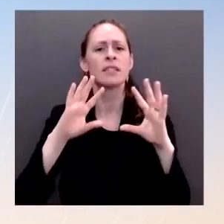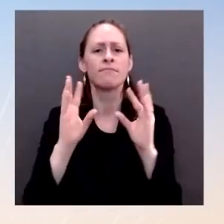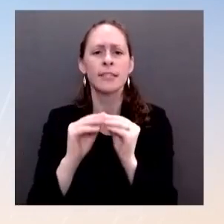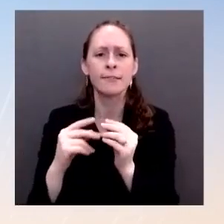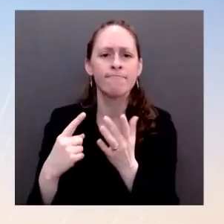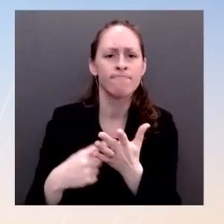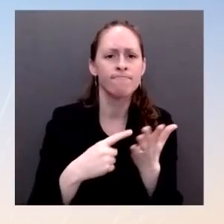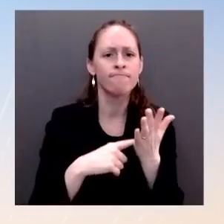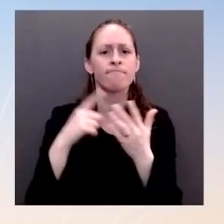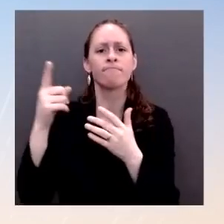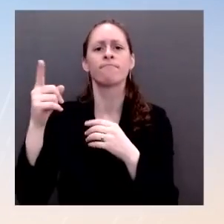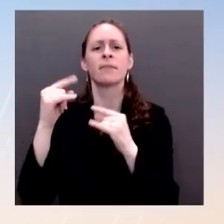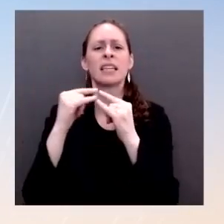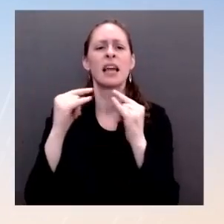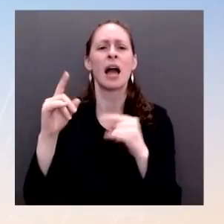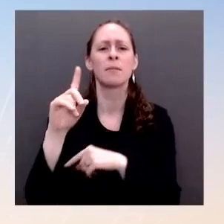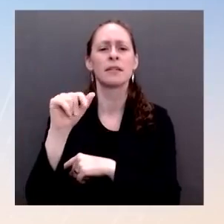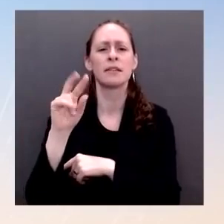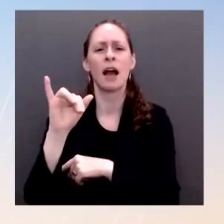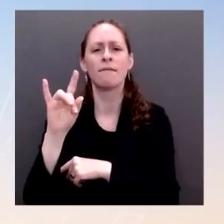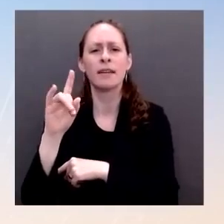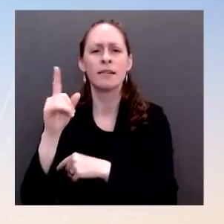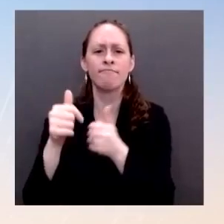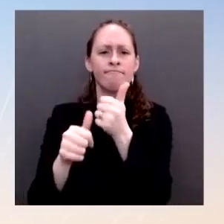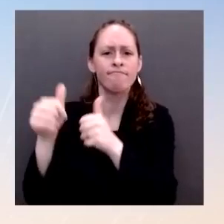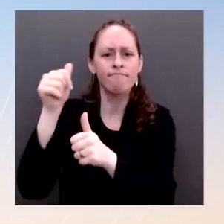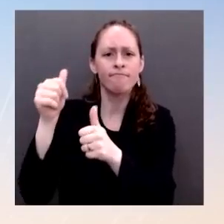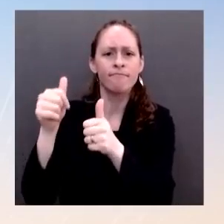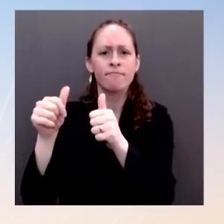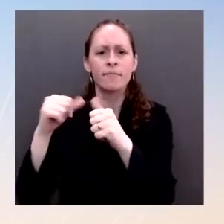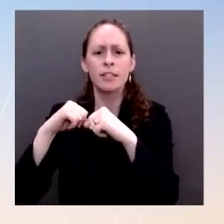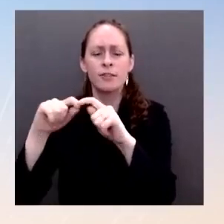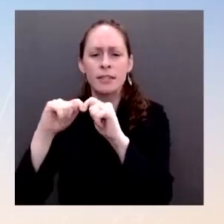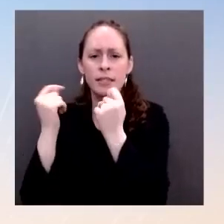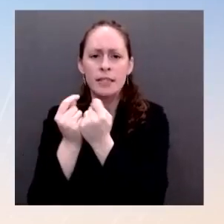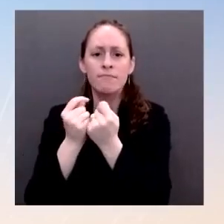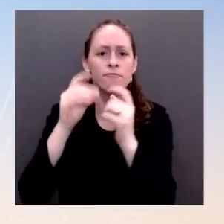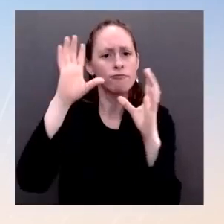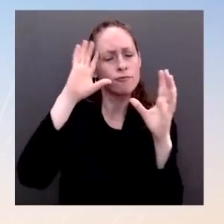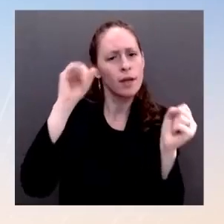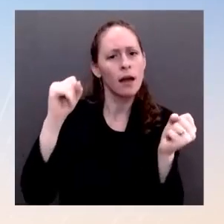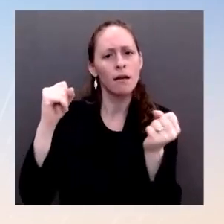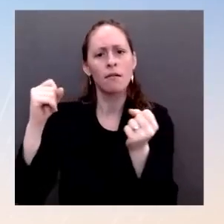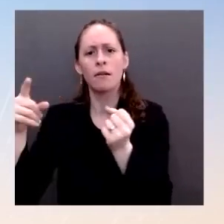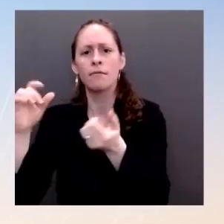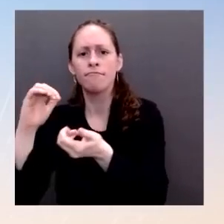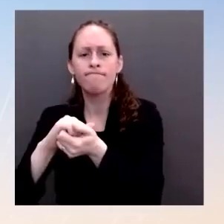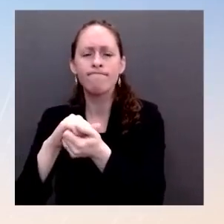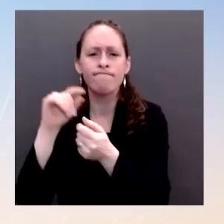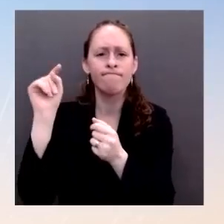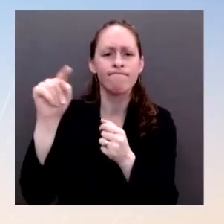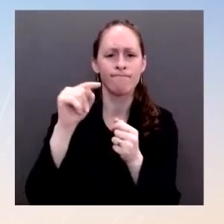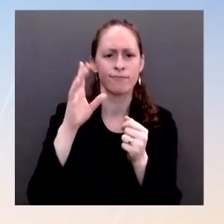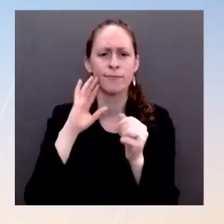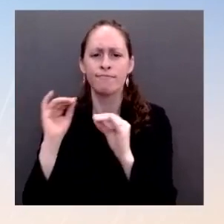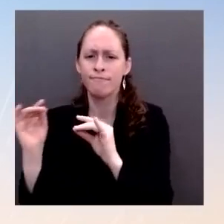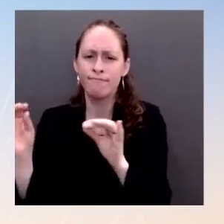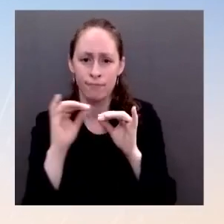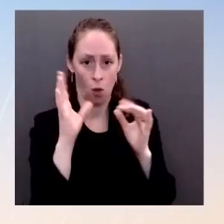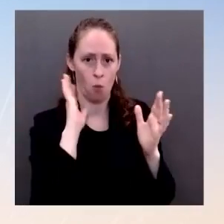consult with our allies and partners, and we will respond next week in writing, as I conveyed. In terms of the president and his